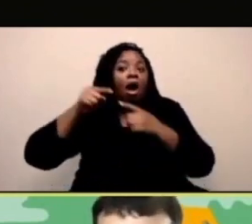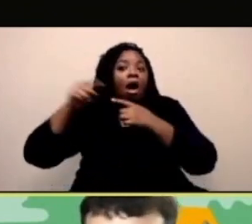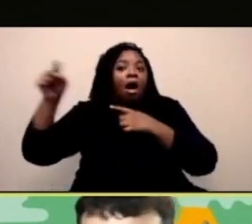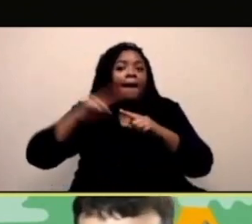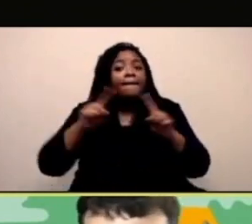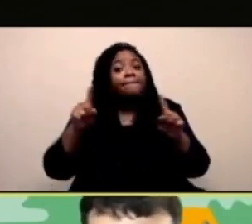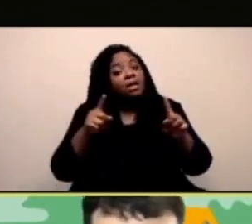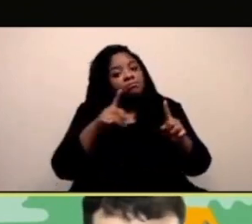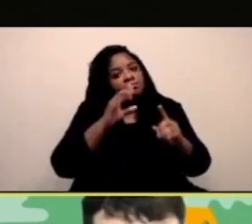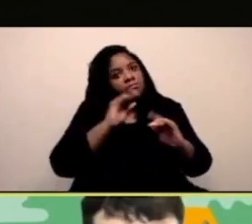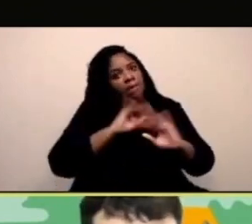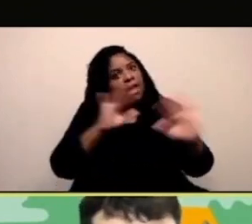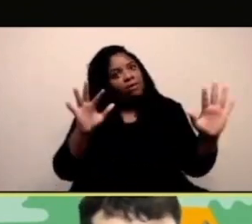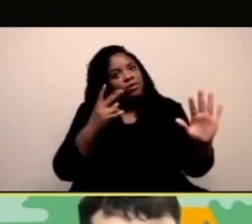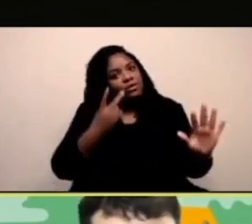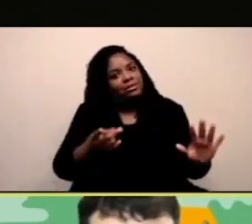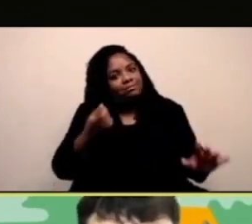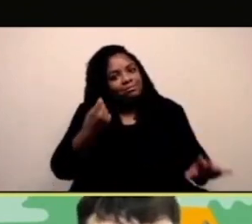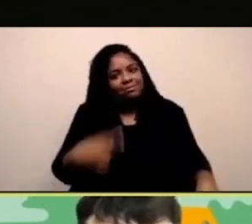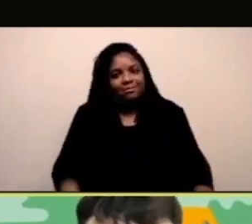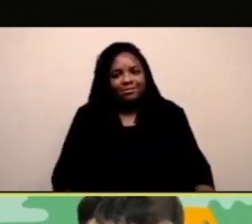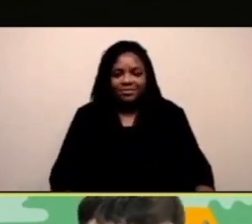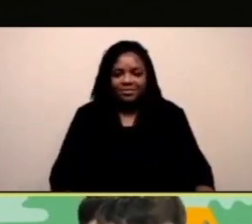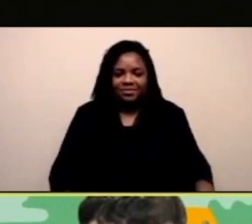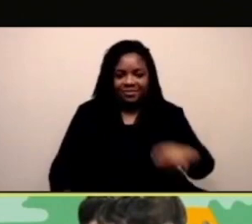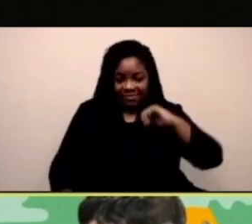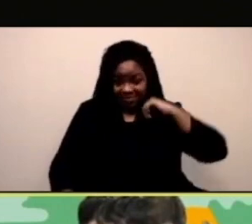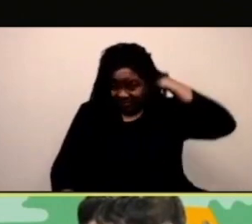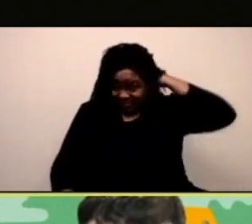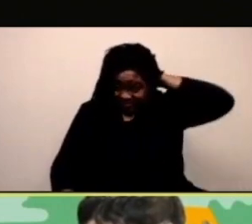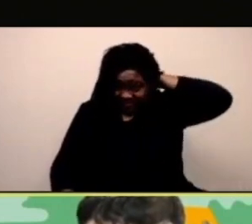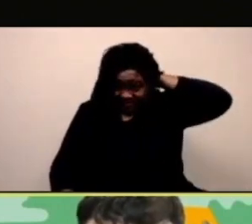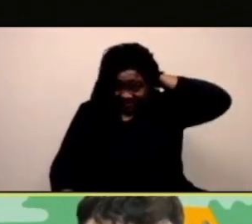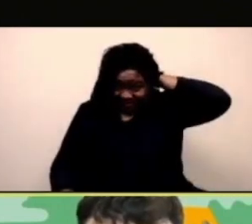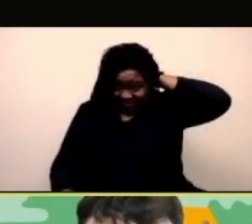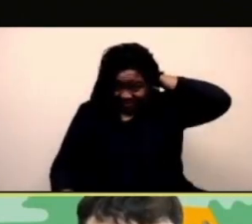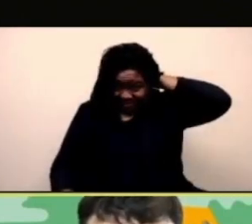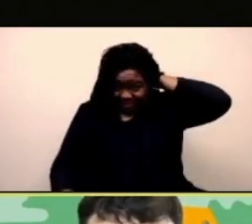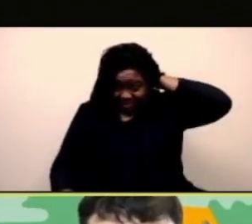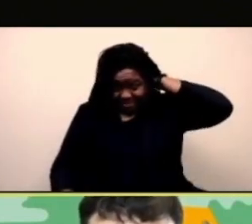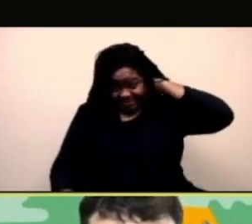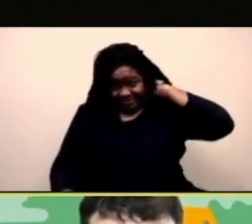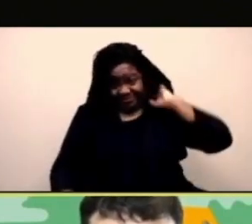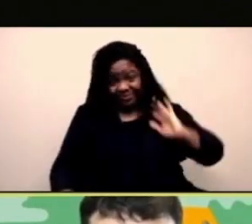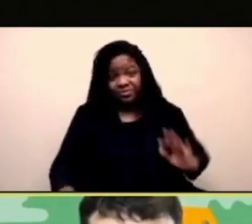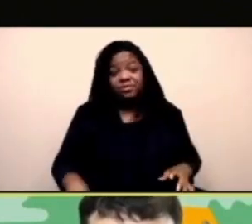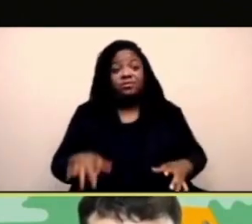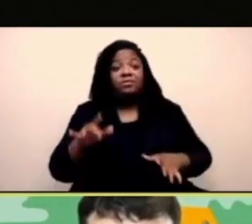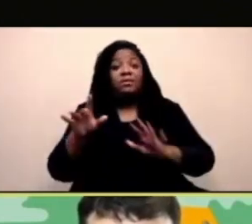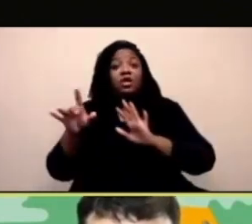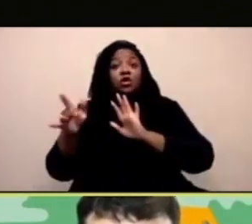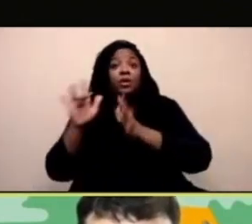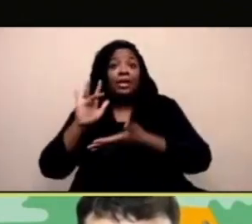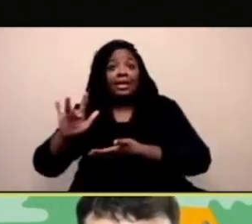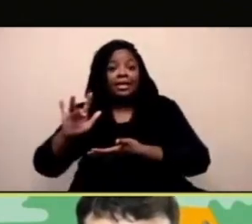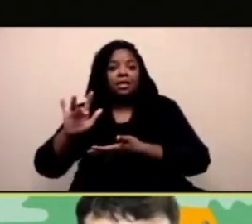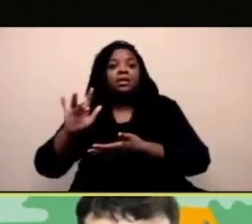definitely whiskery. All right, that's pretty cute. Now I'll select those and click